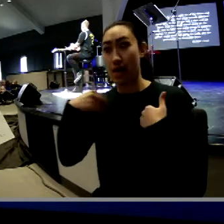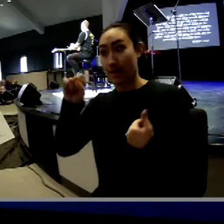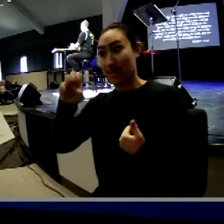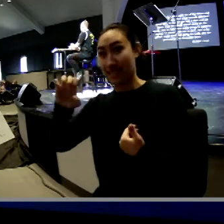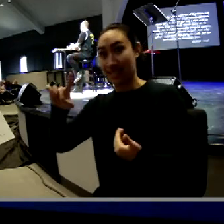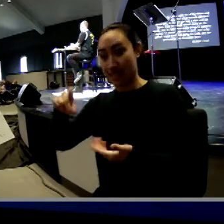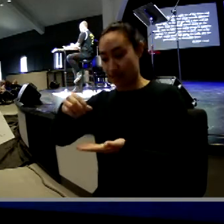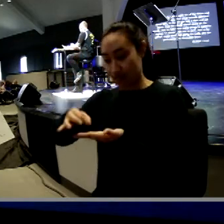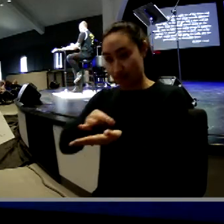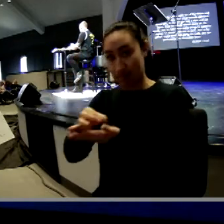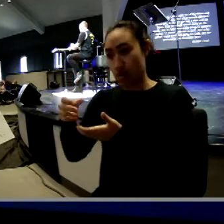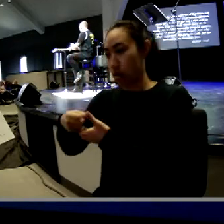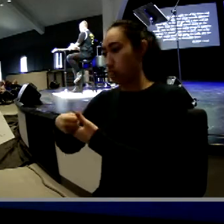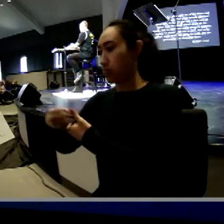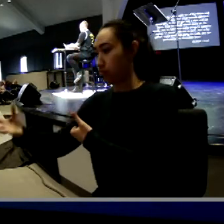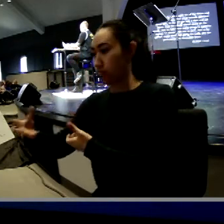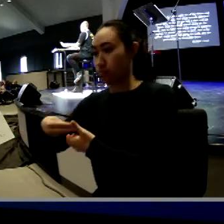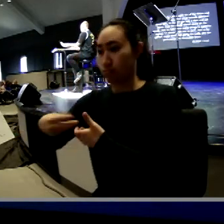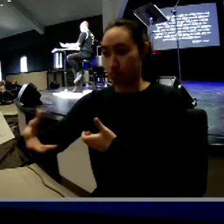today.